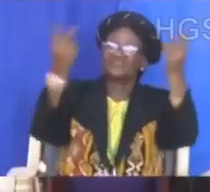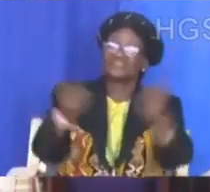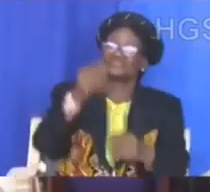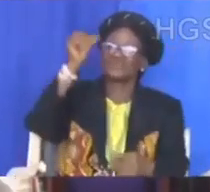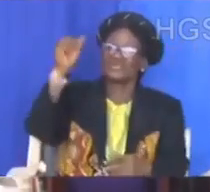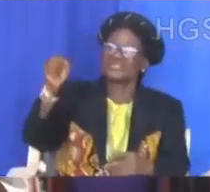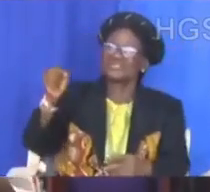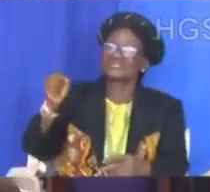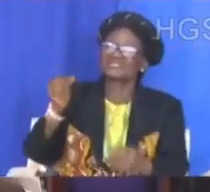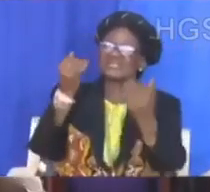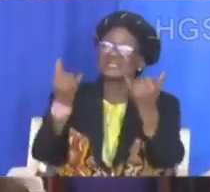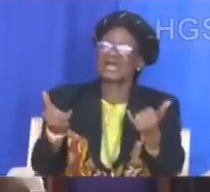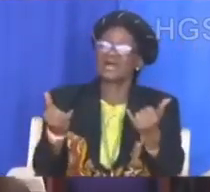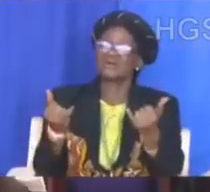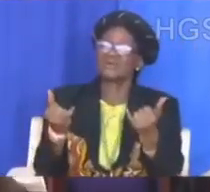Now,